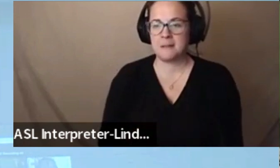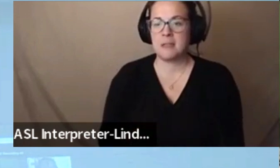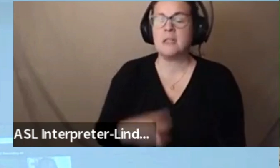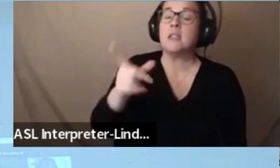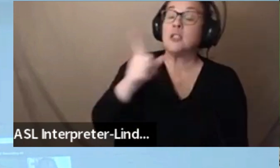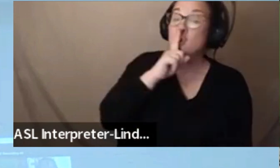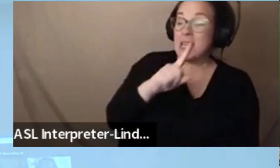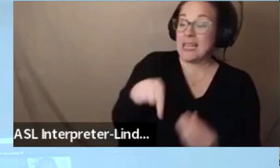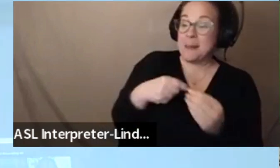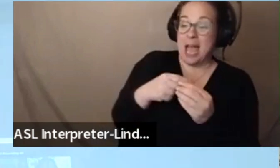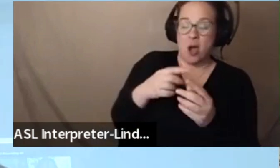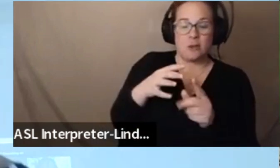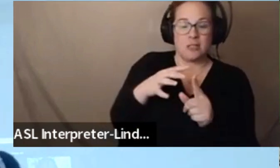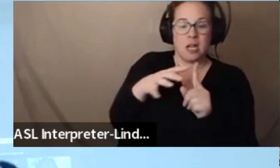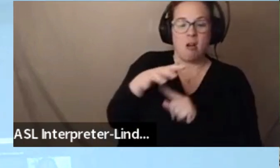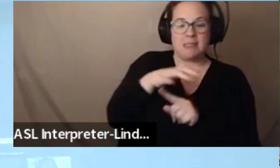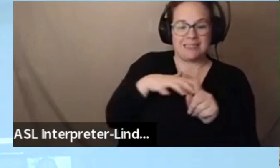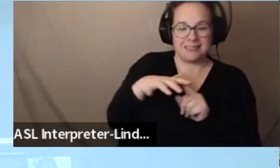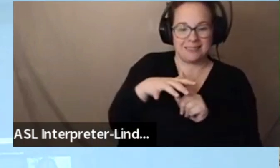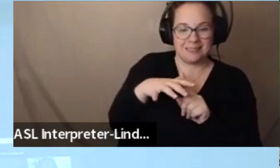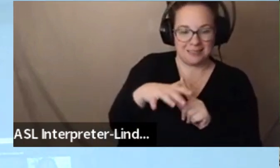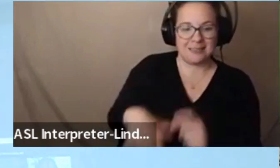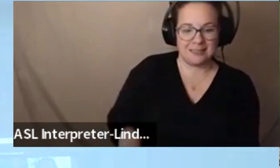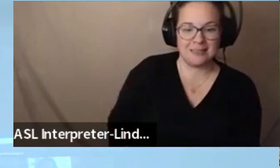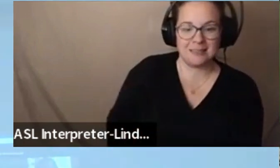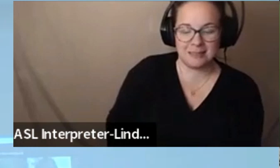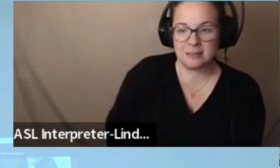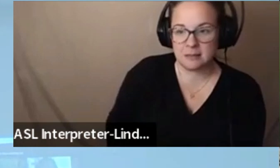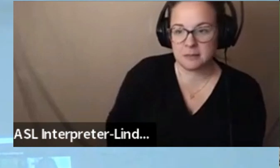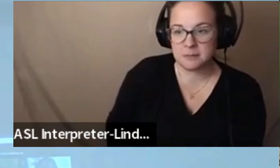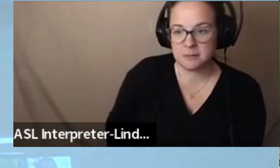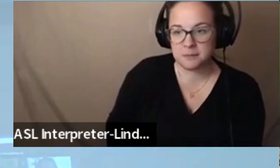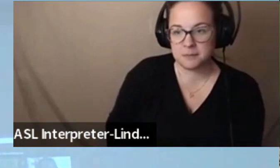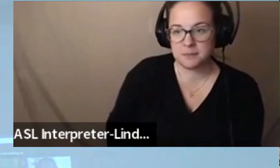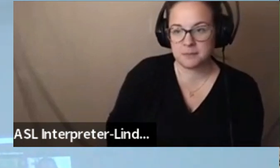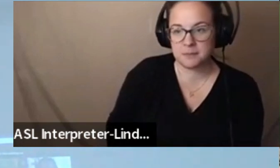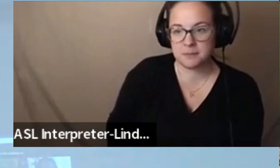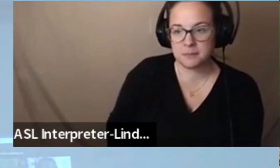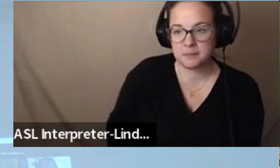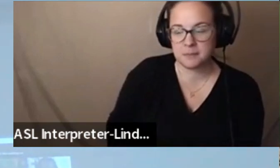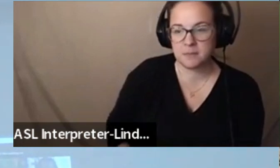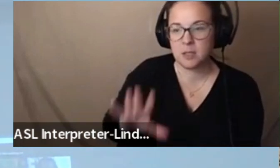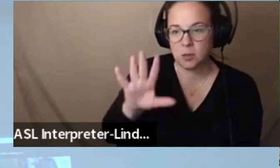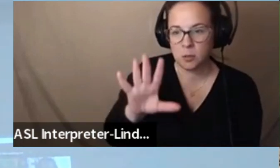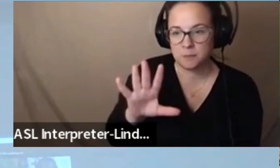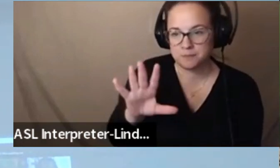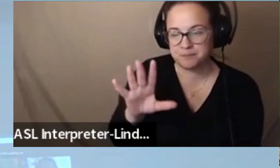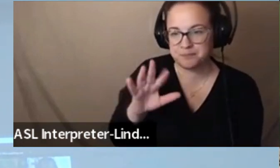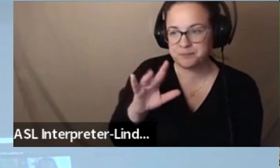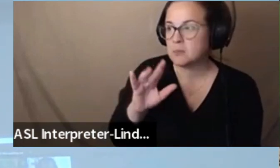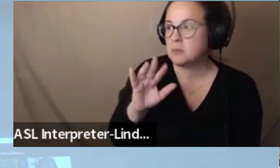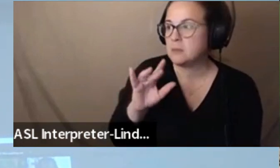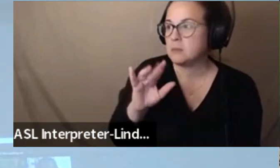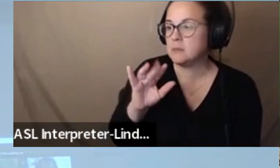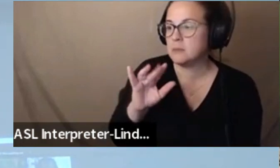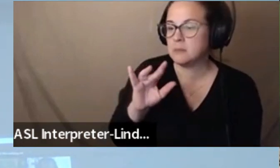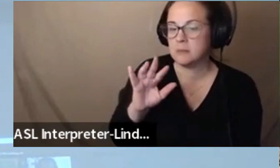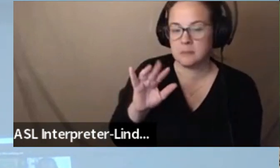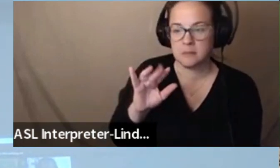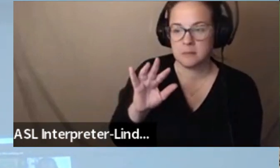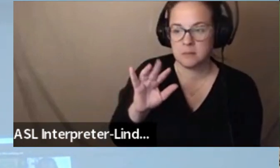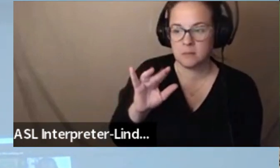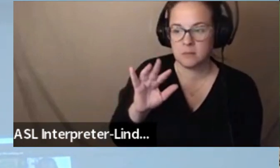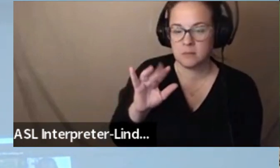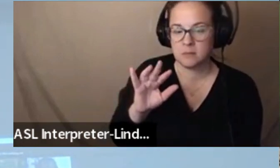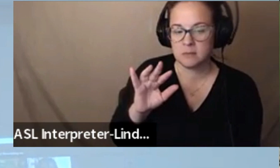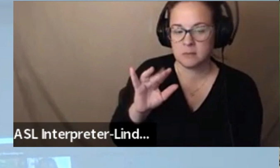that, It's again about context, isn't it? The just as to finish up with that statement of, okay,